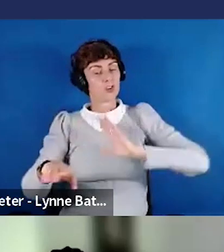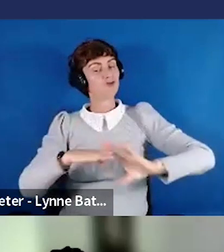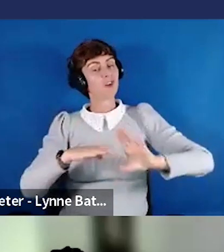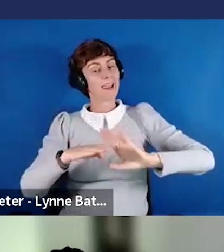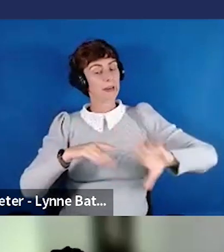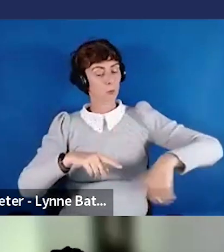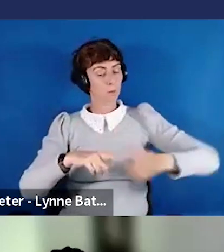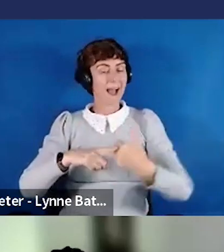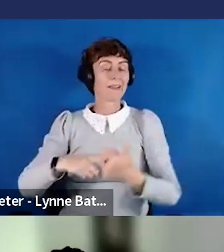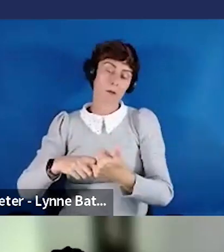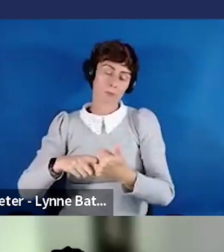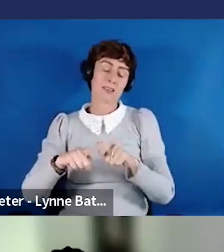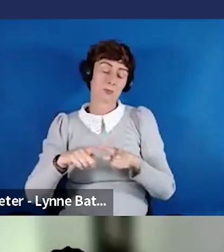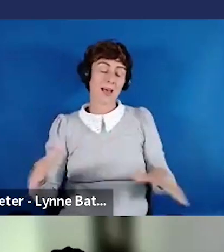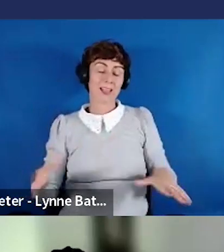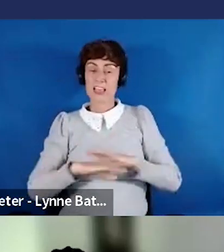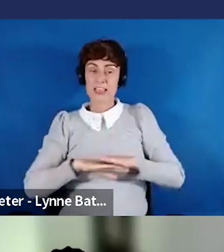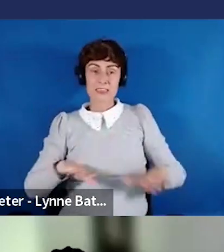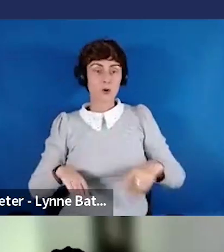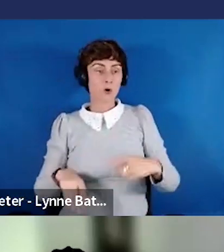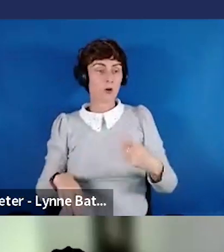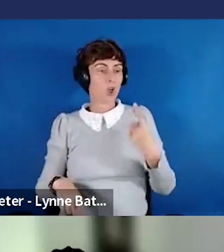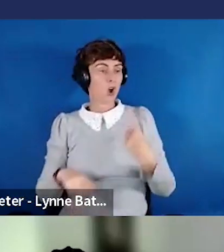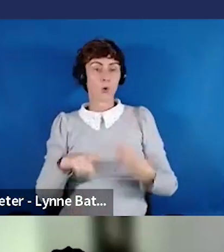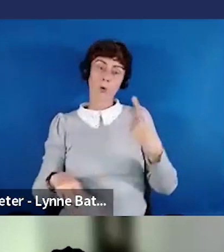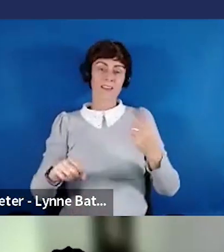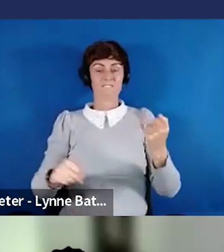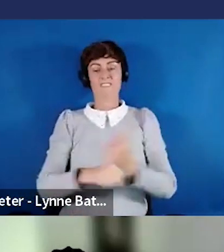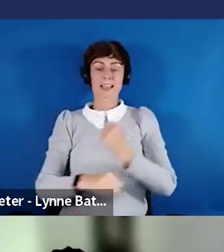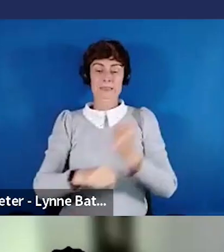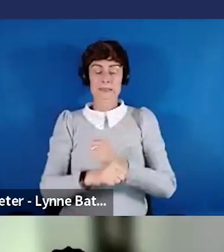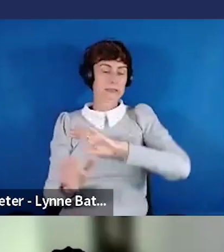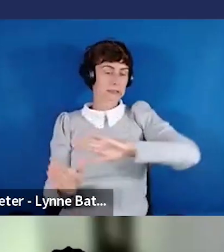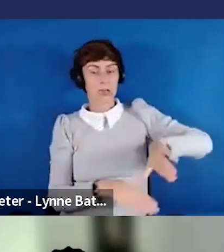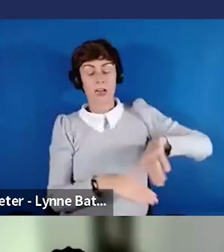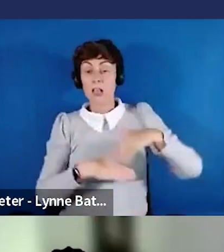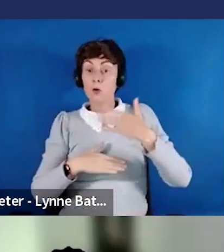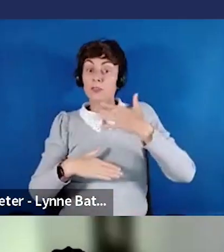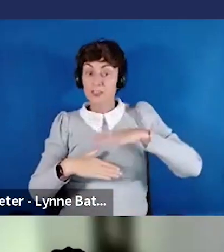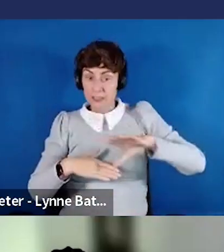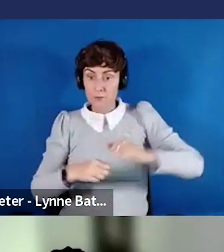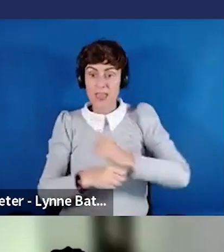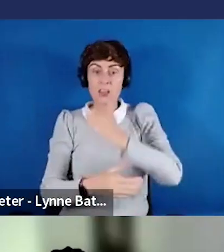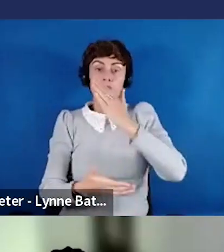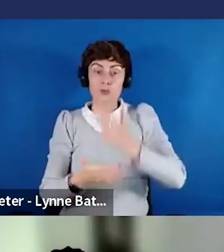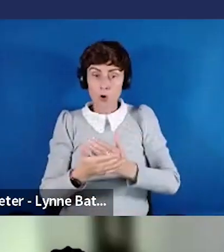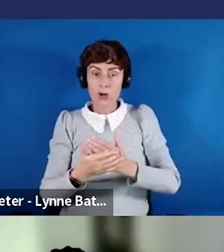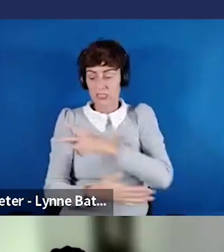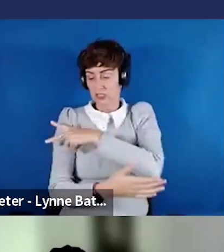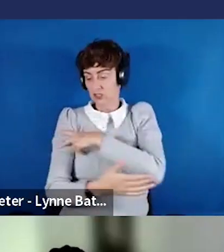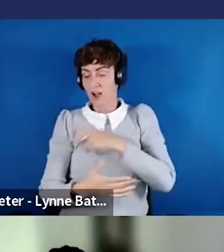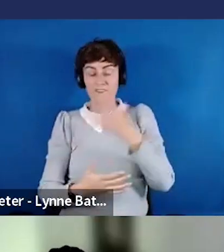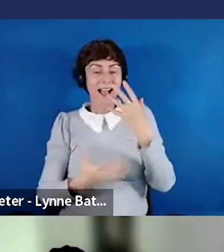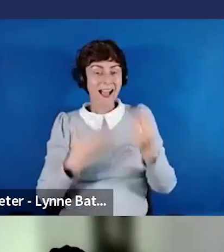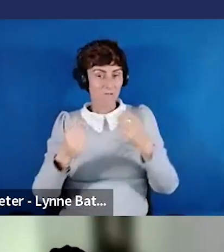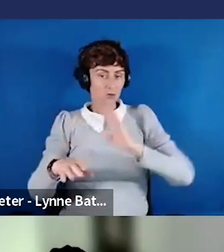of standalone or quick fix. It really needs to be embedded into a system that understands the impact of trauma and then the care